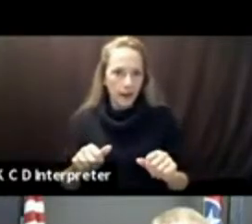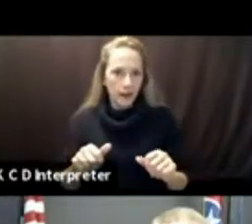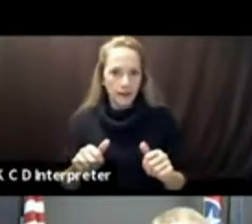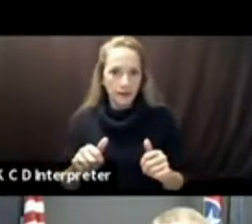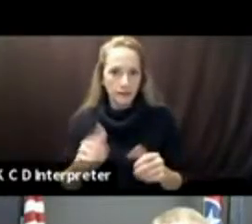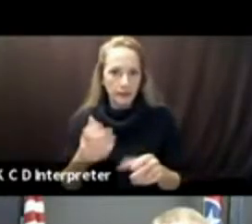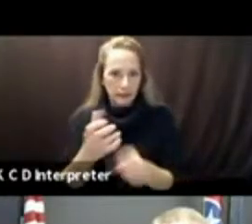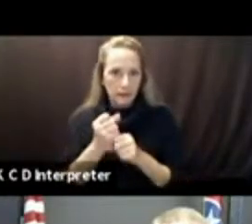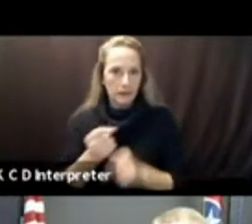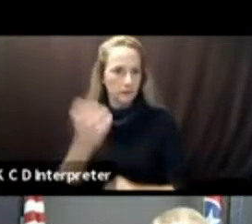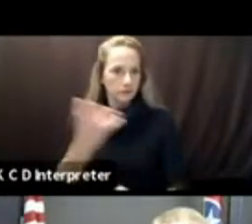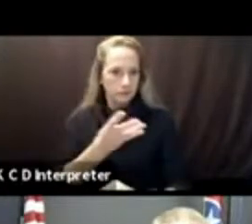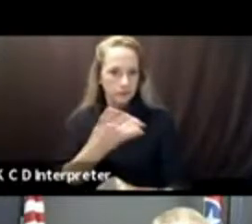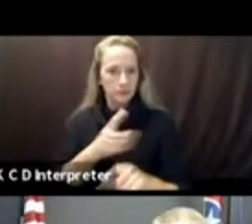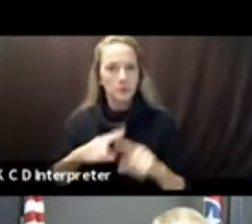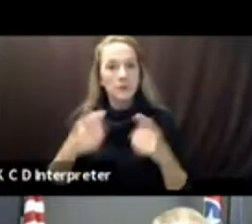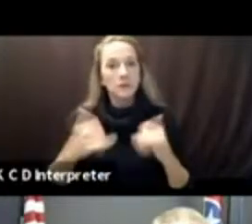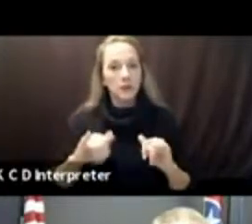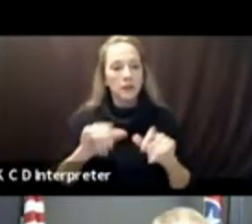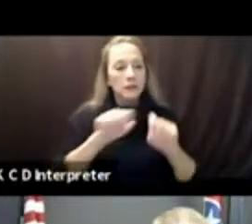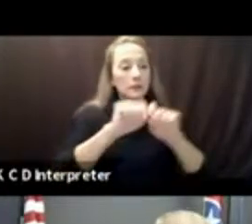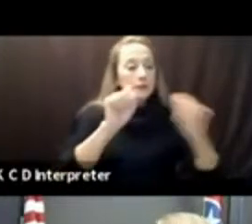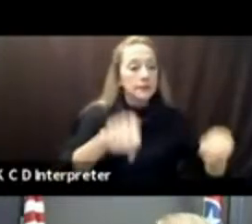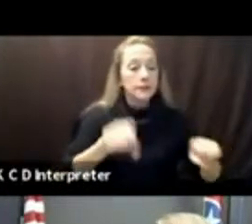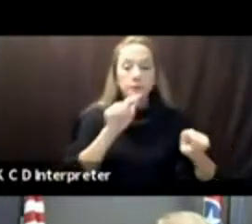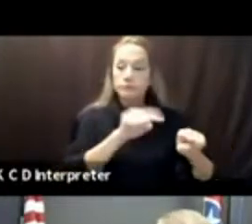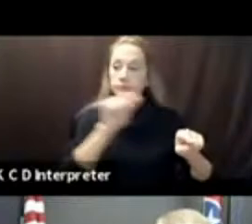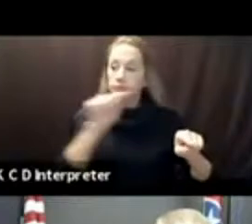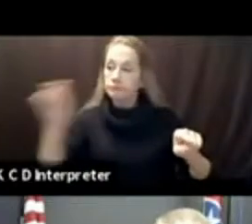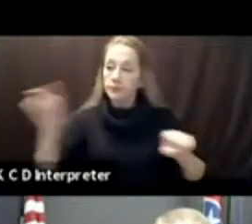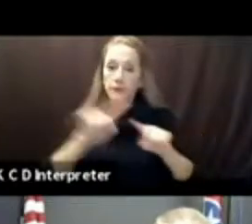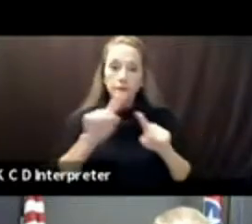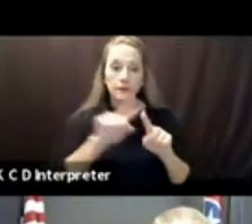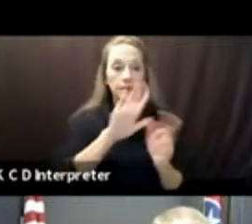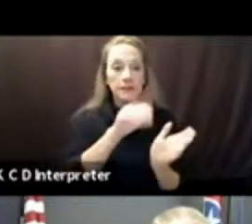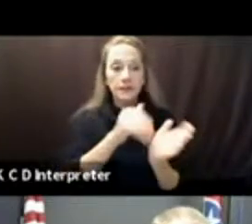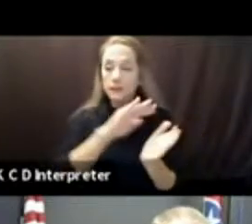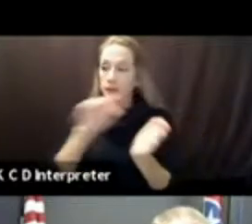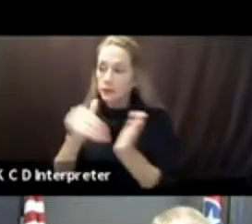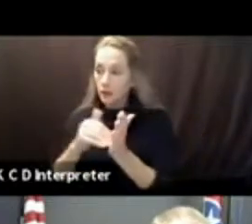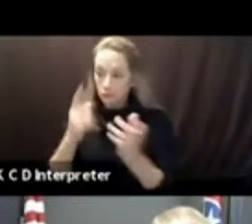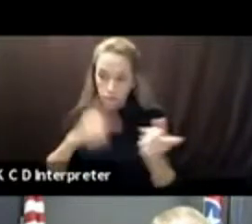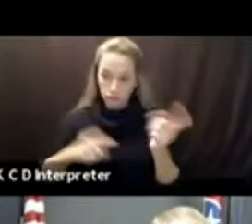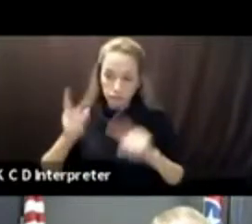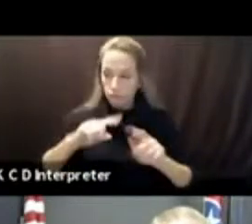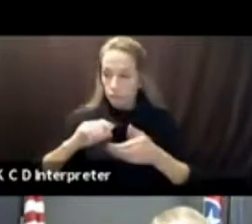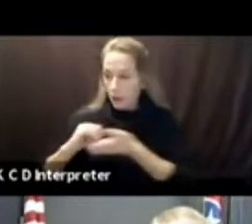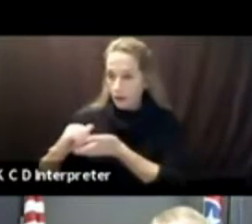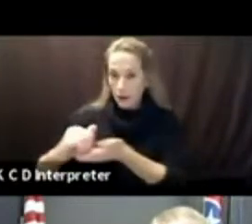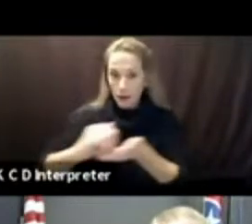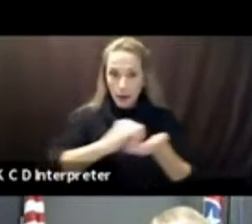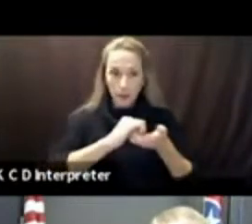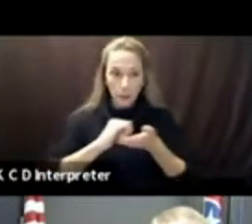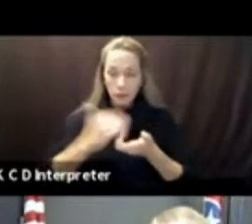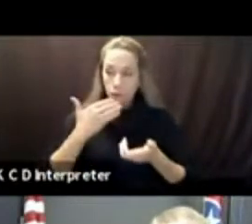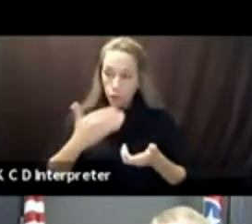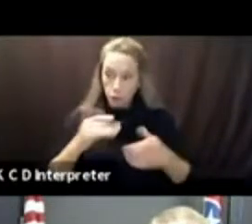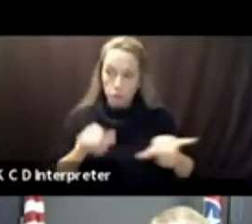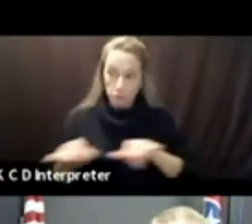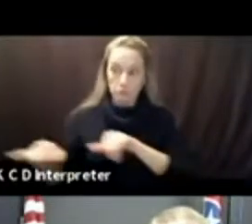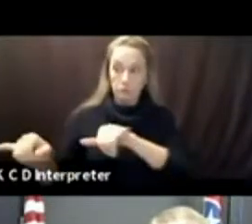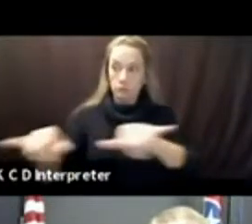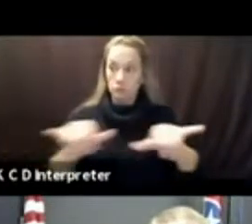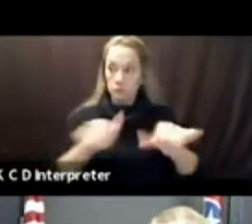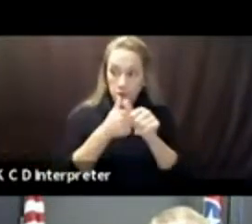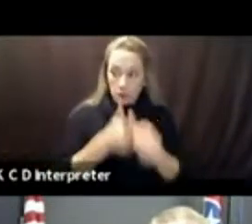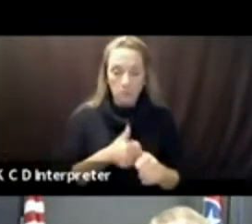situation where the systems have collaborated and come together and done something in a consistent manner.